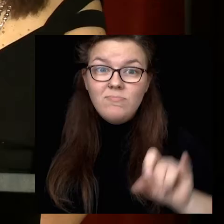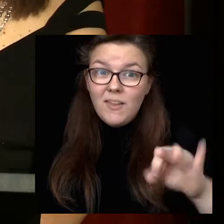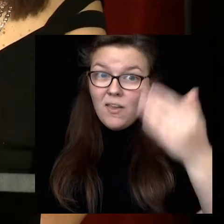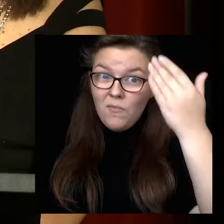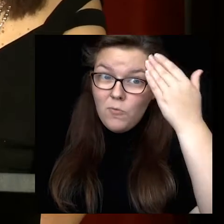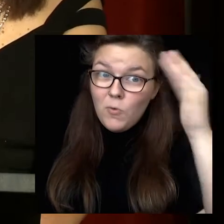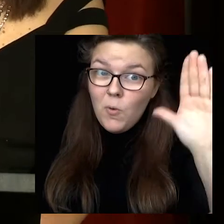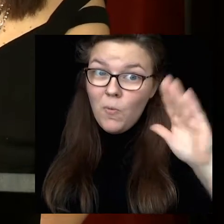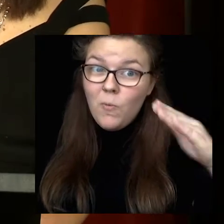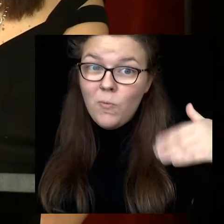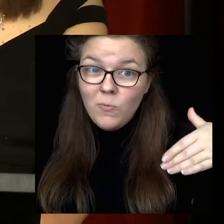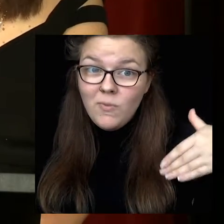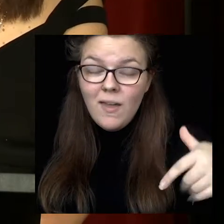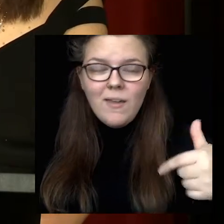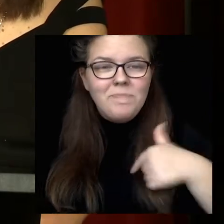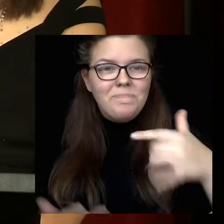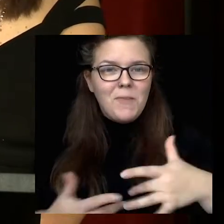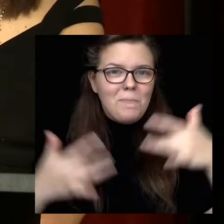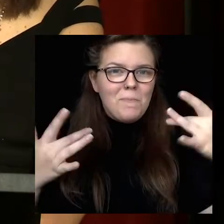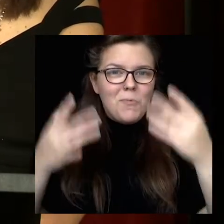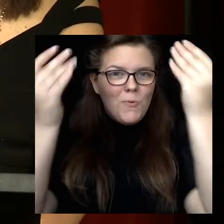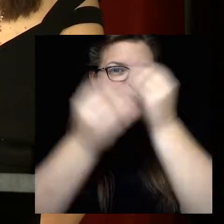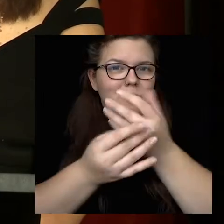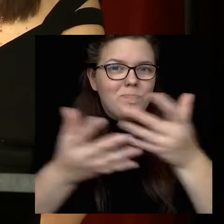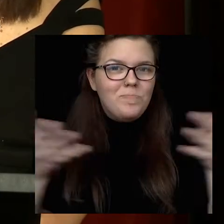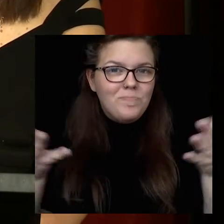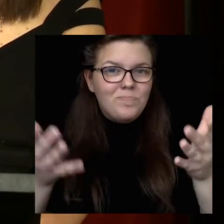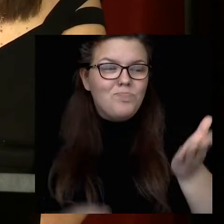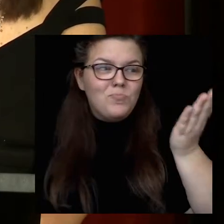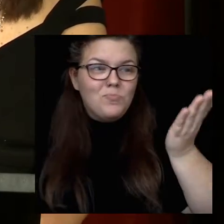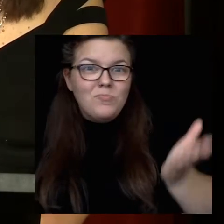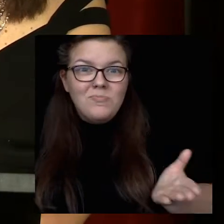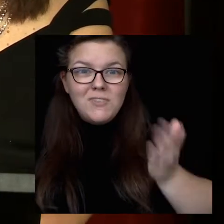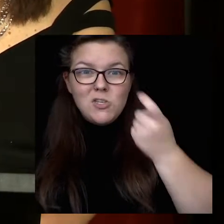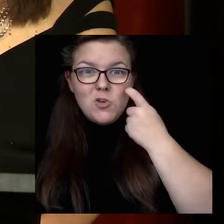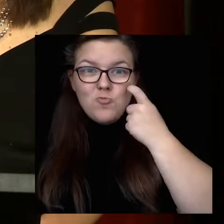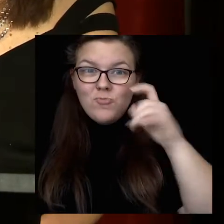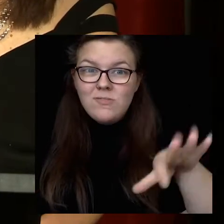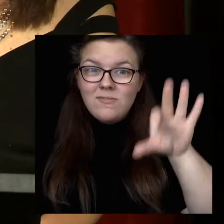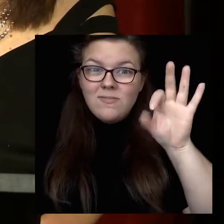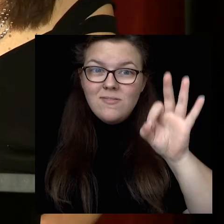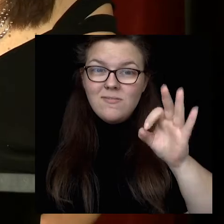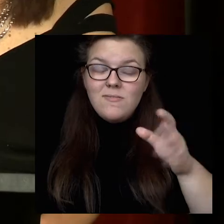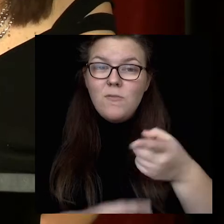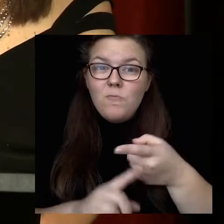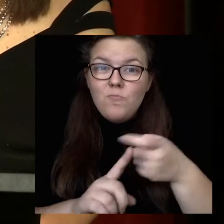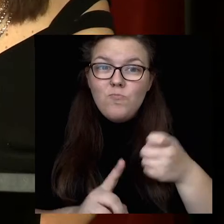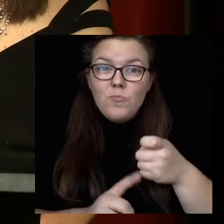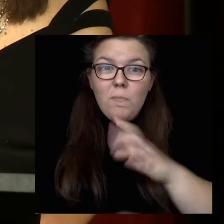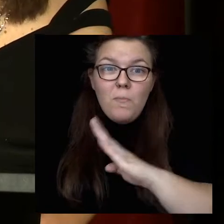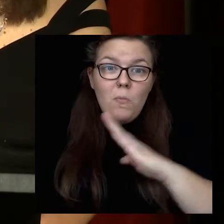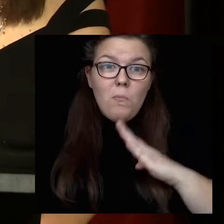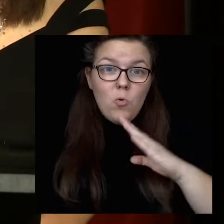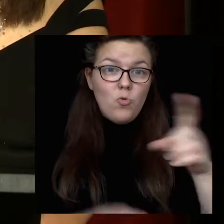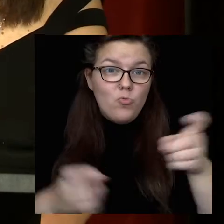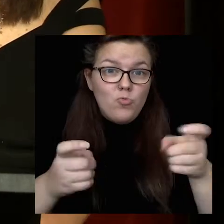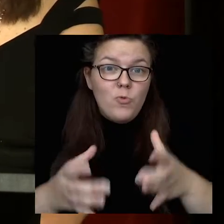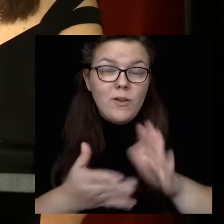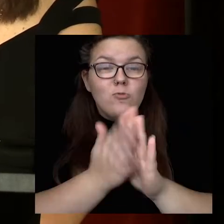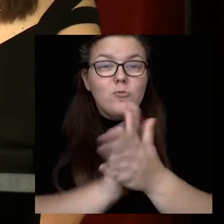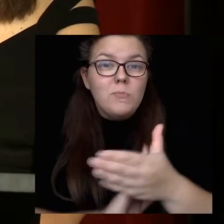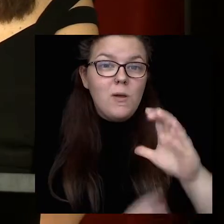the wonderful news, I'm thrilled to inform you that Angela was recently selected by the Vera House Board of Directors to serve